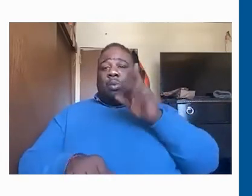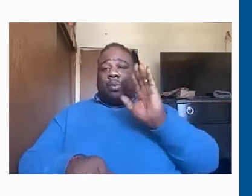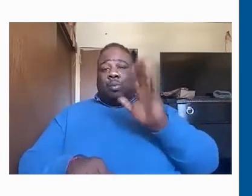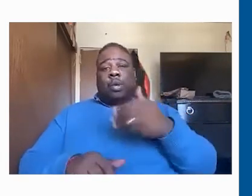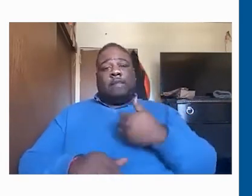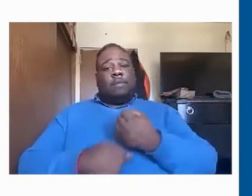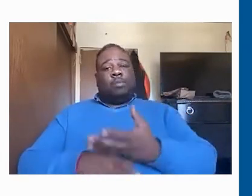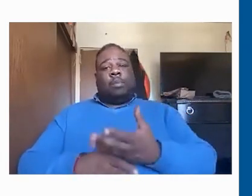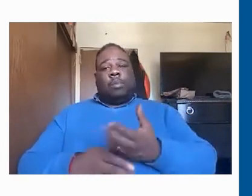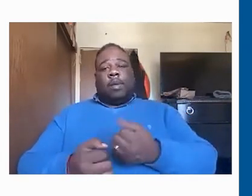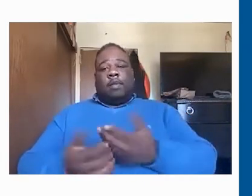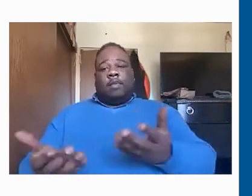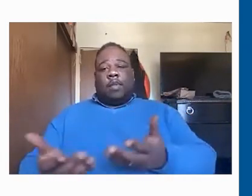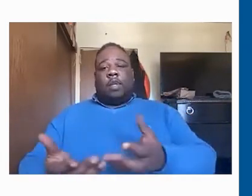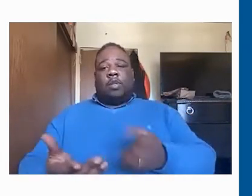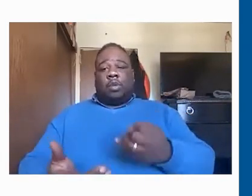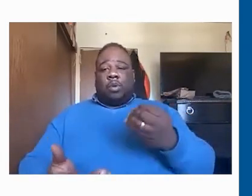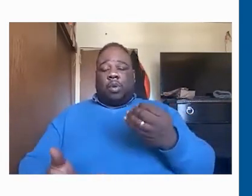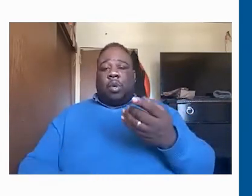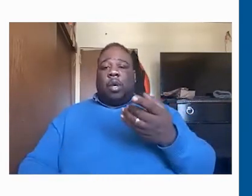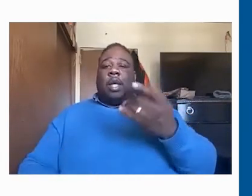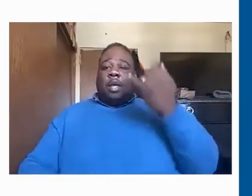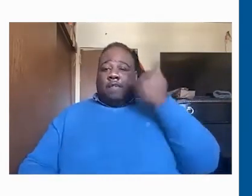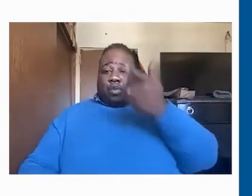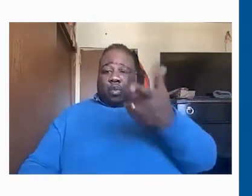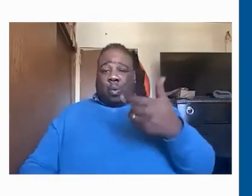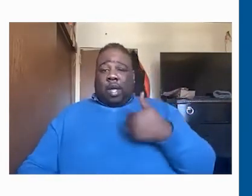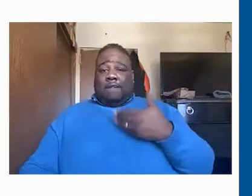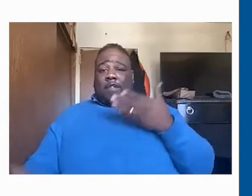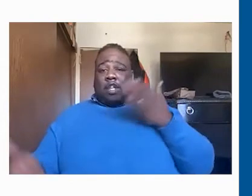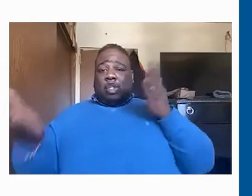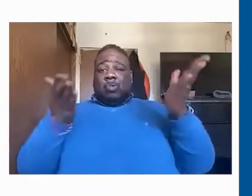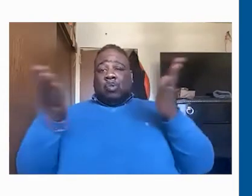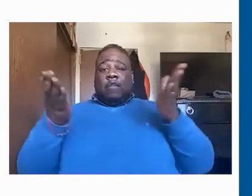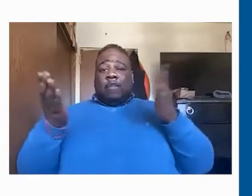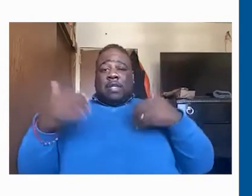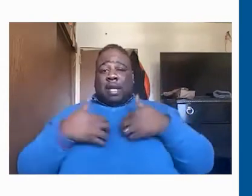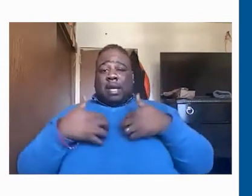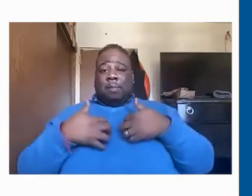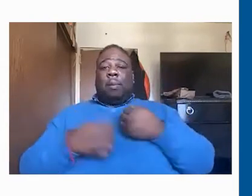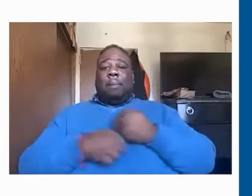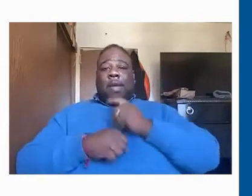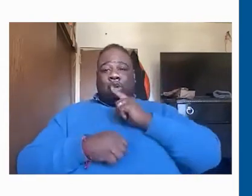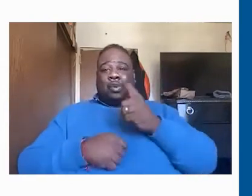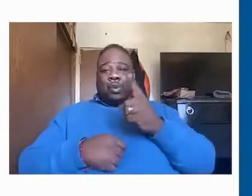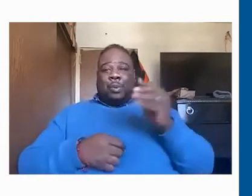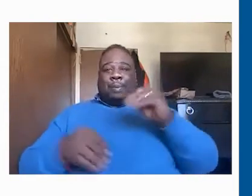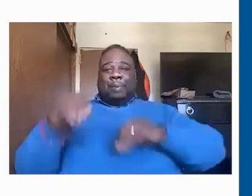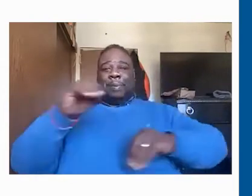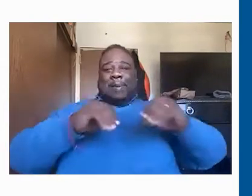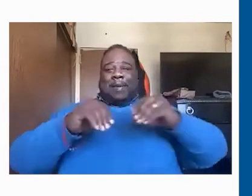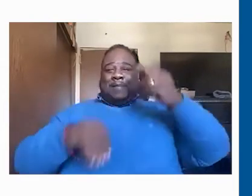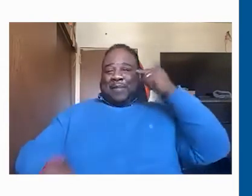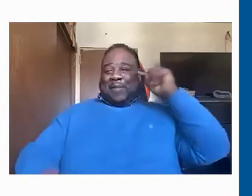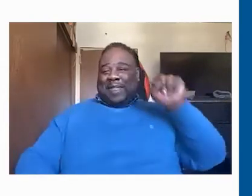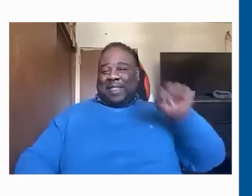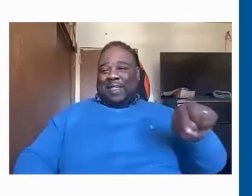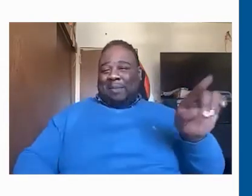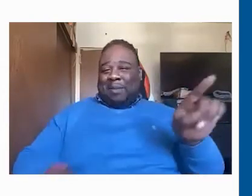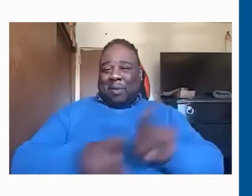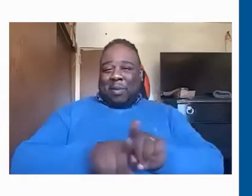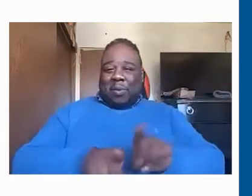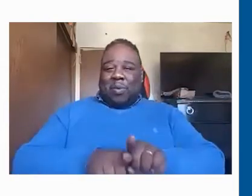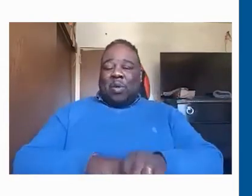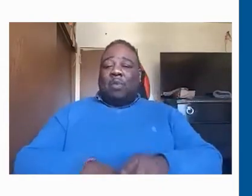include supplies for them. So again, 2 to 3 days worth of supplies. But a go bag for a pet is going to look like